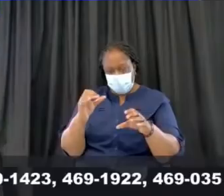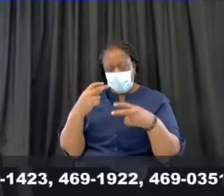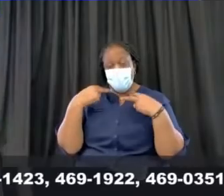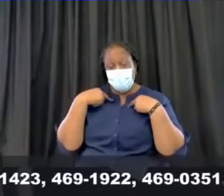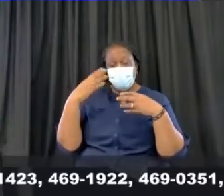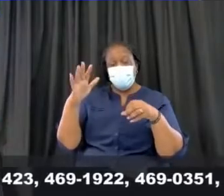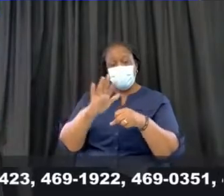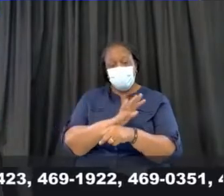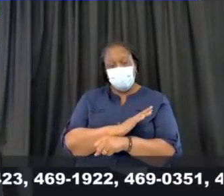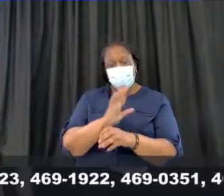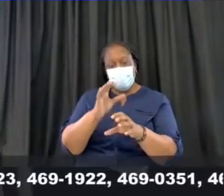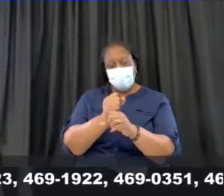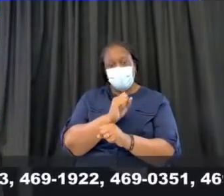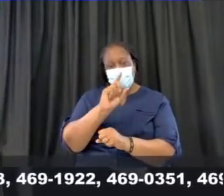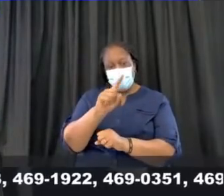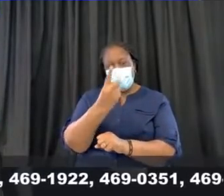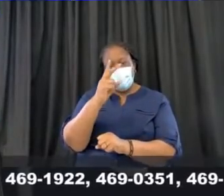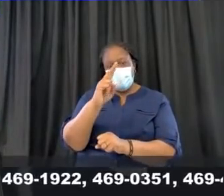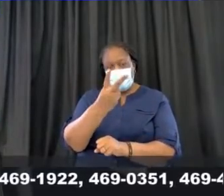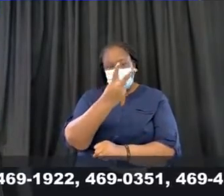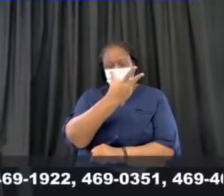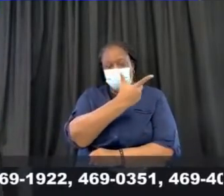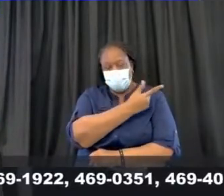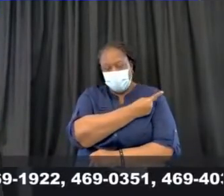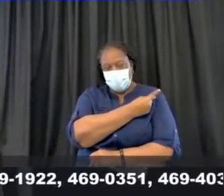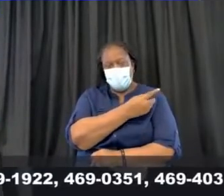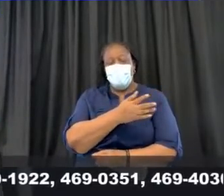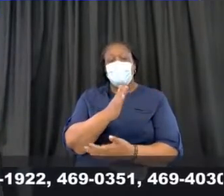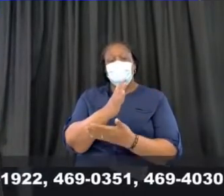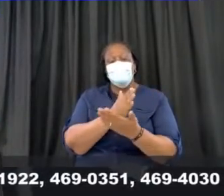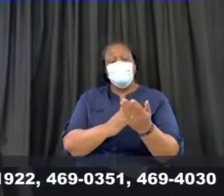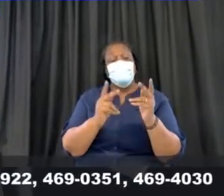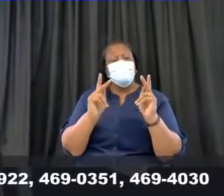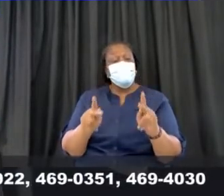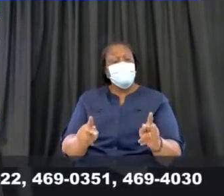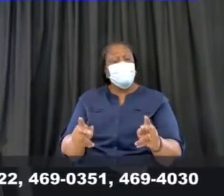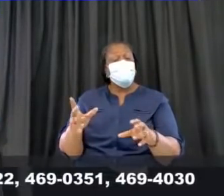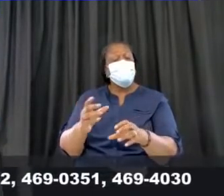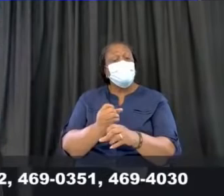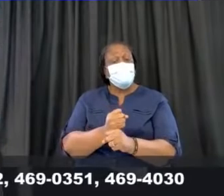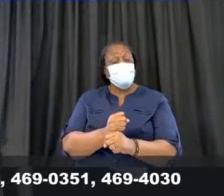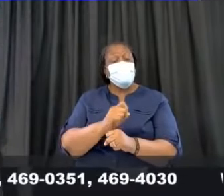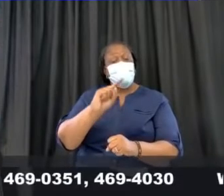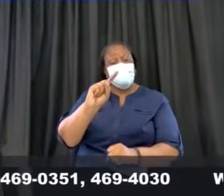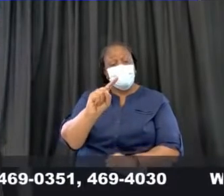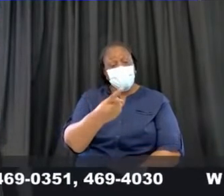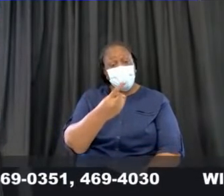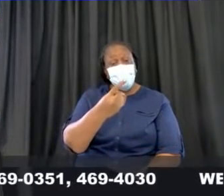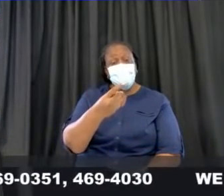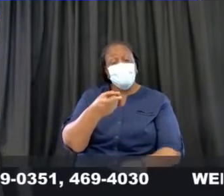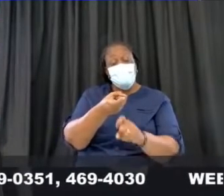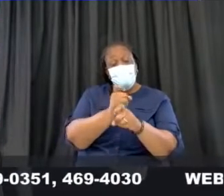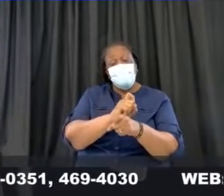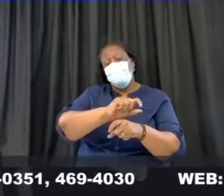doses. Now, there are a number of individuals who received their first dose of the AstraZeneca